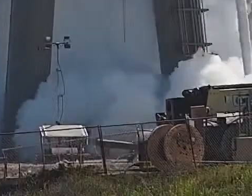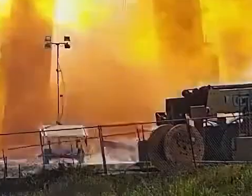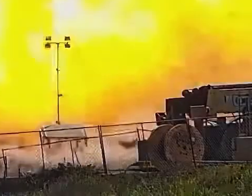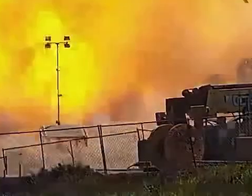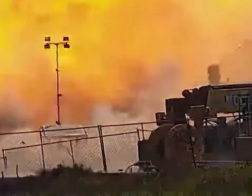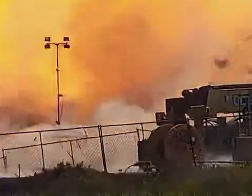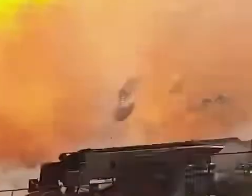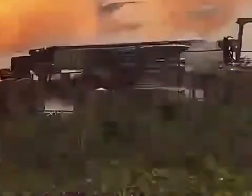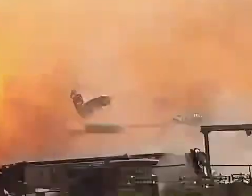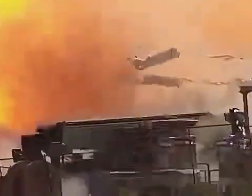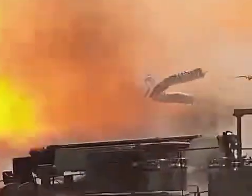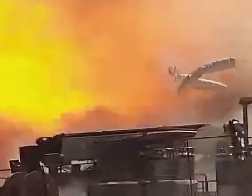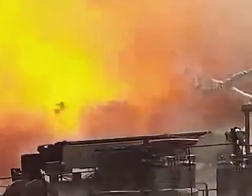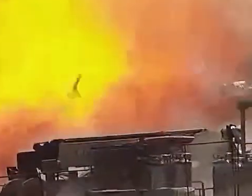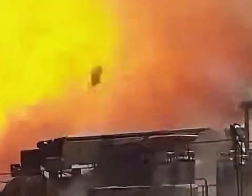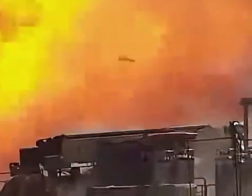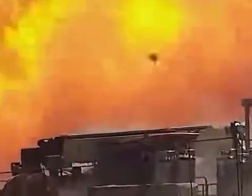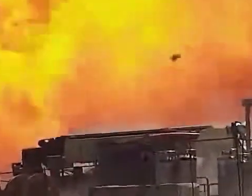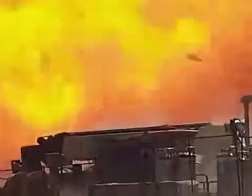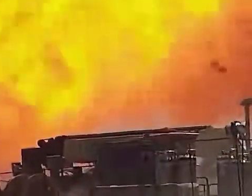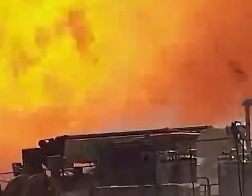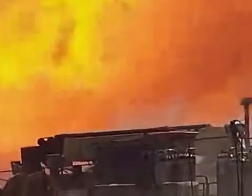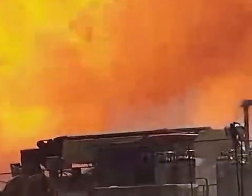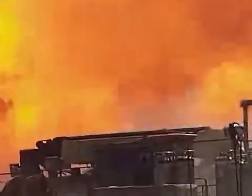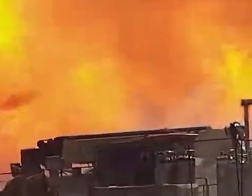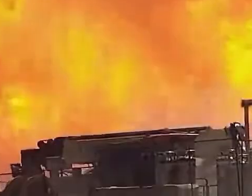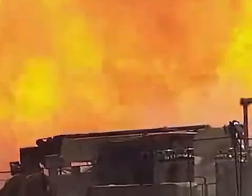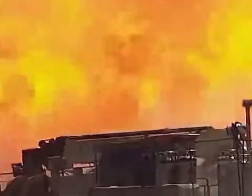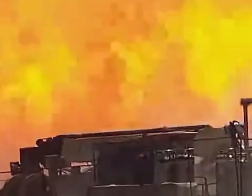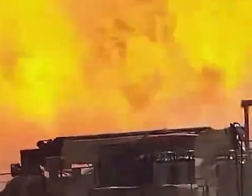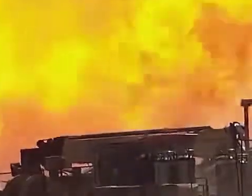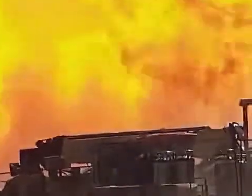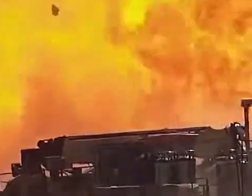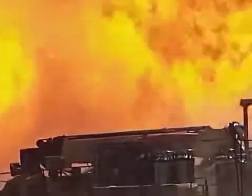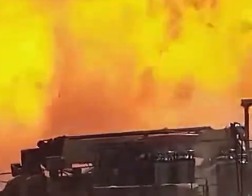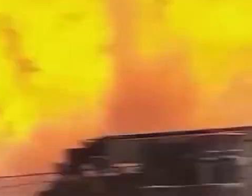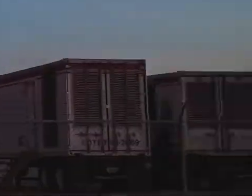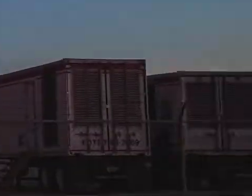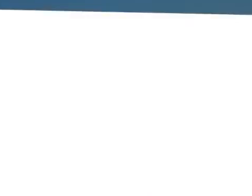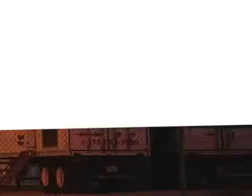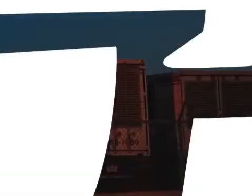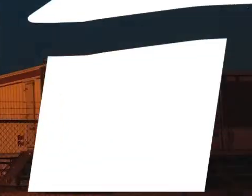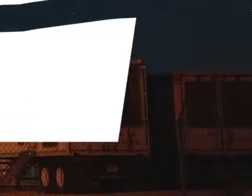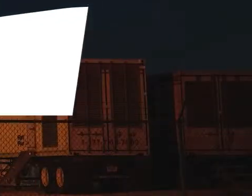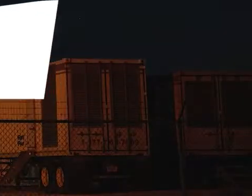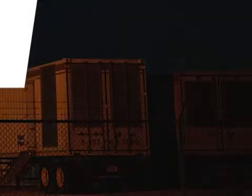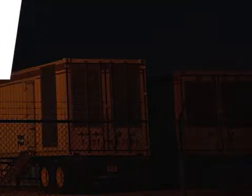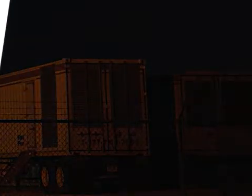Yikes. Keep red. We don't need any more of these.